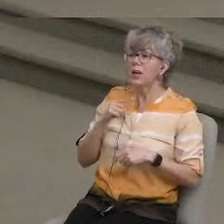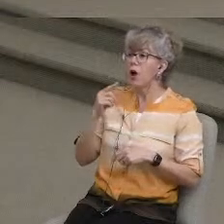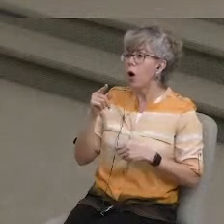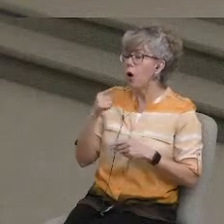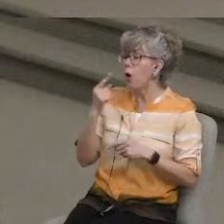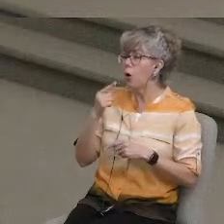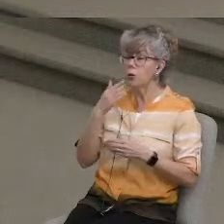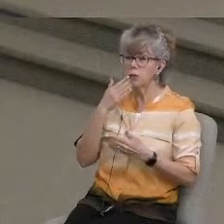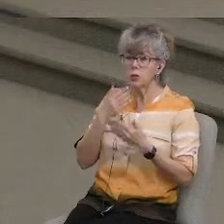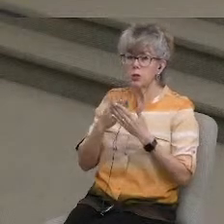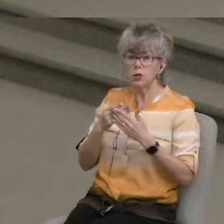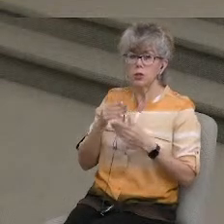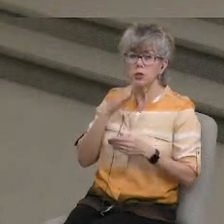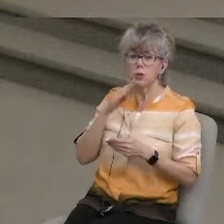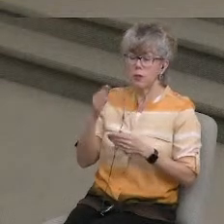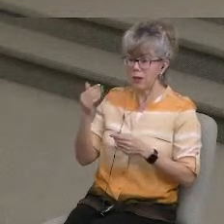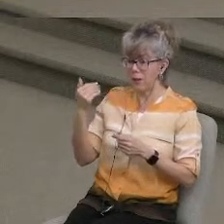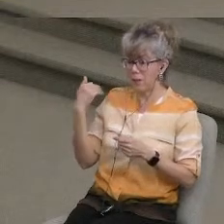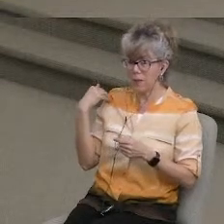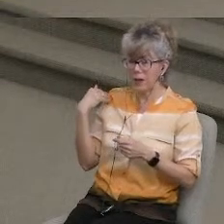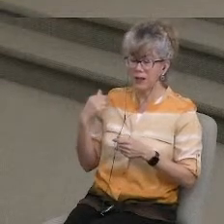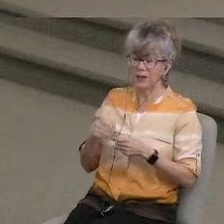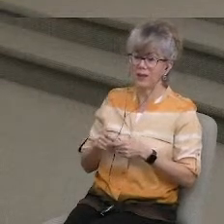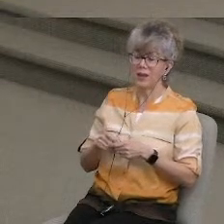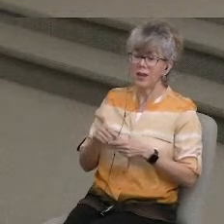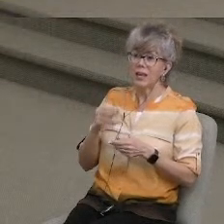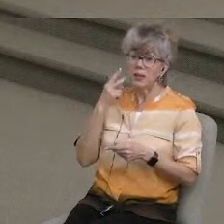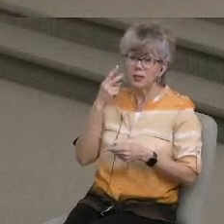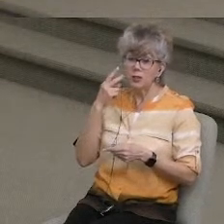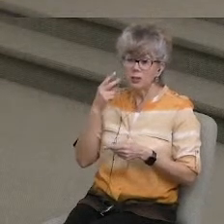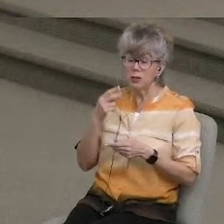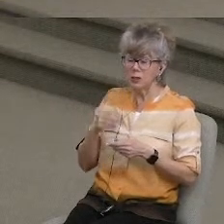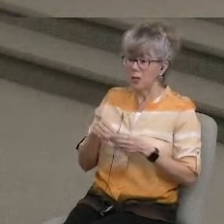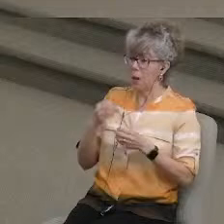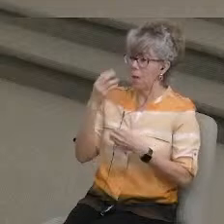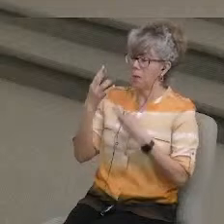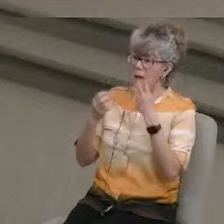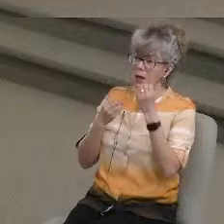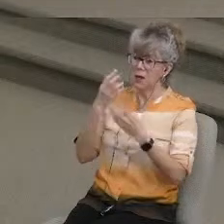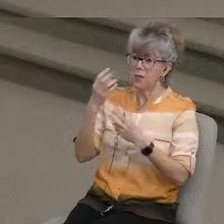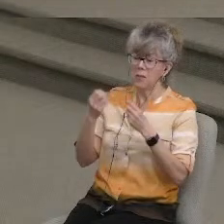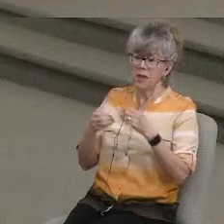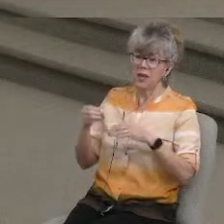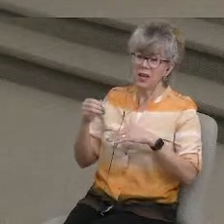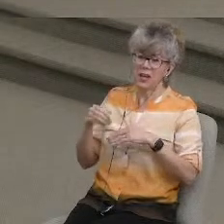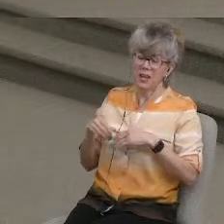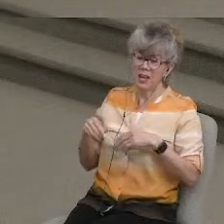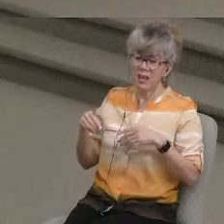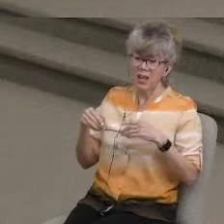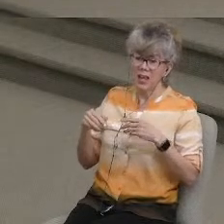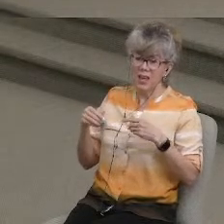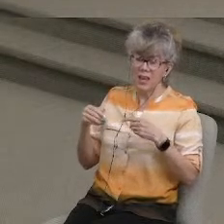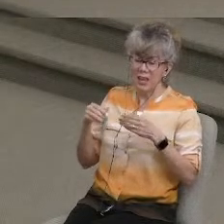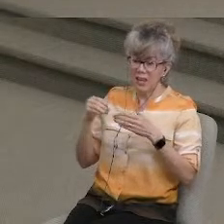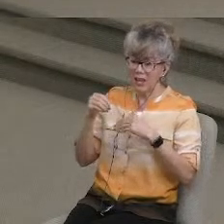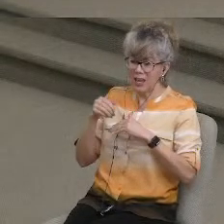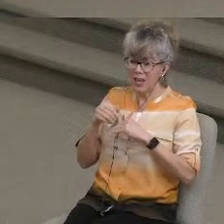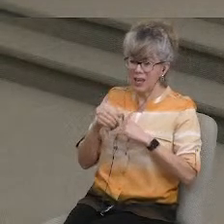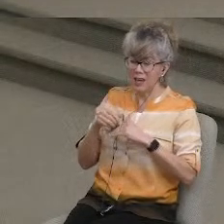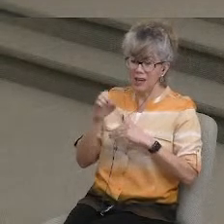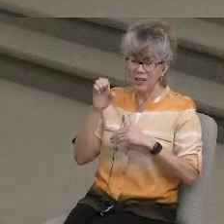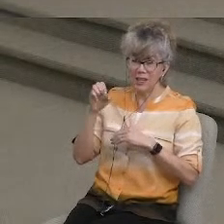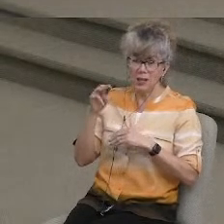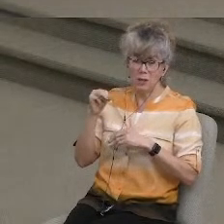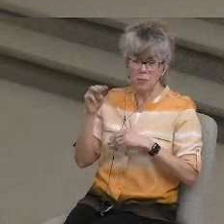to try to filter through thousands of emails and voicemails and so forth. But I want to thank you for being here this